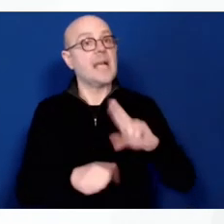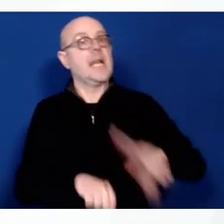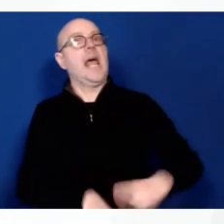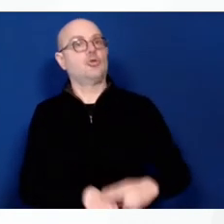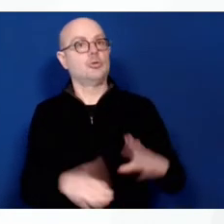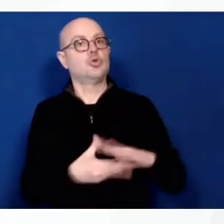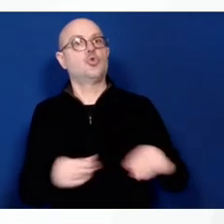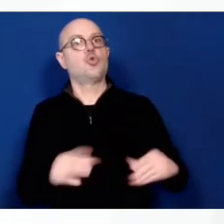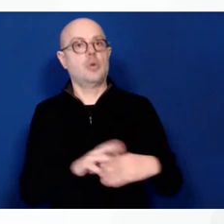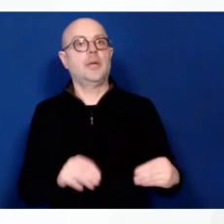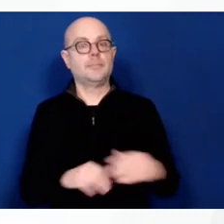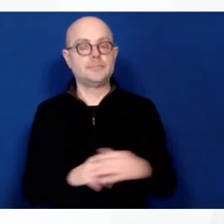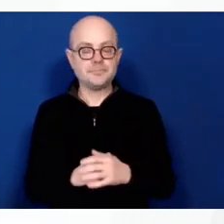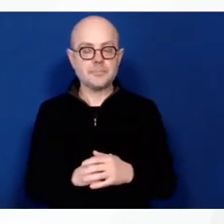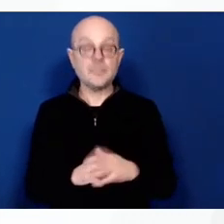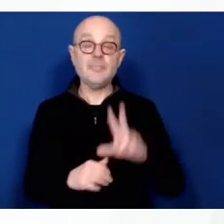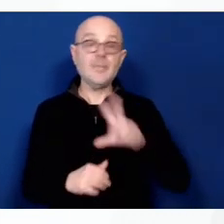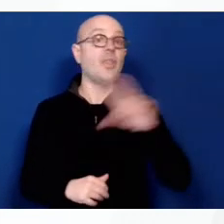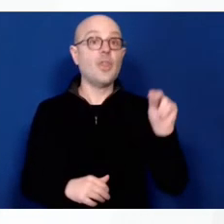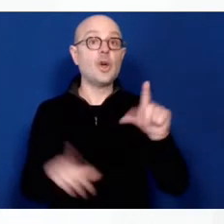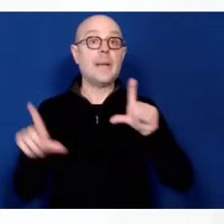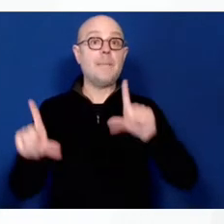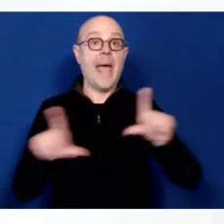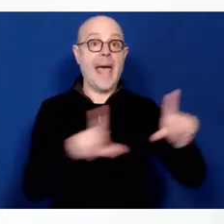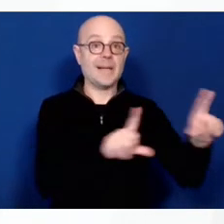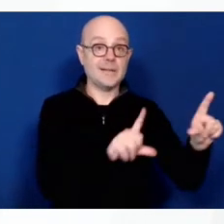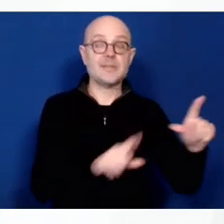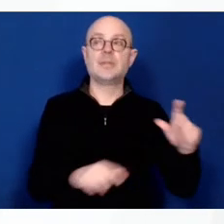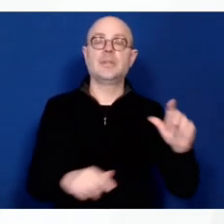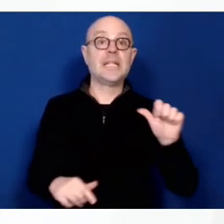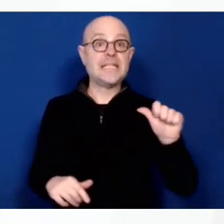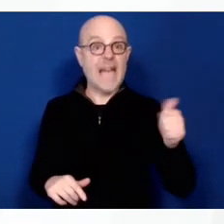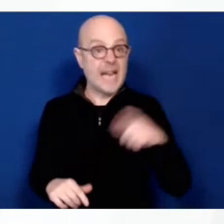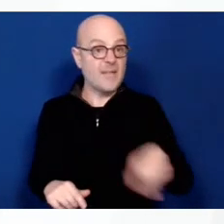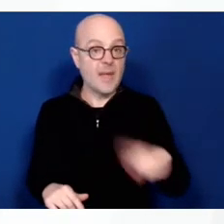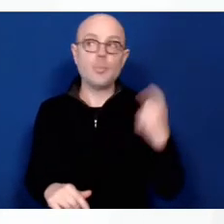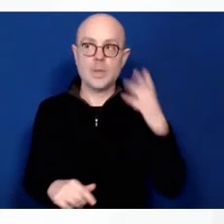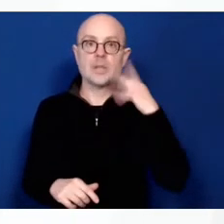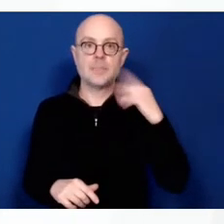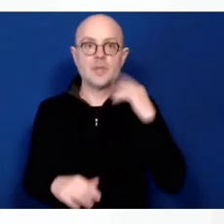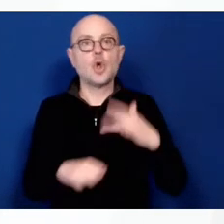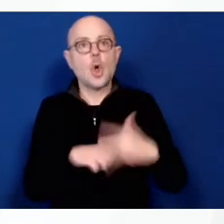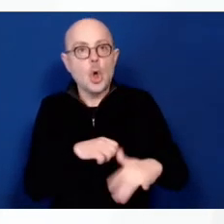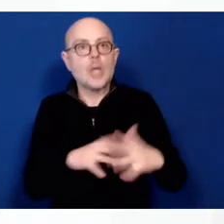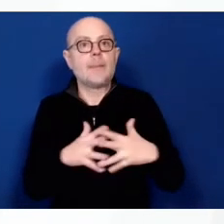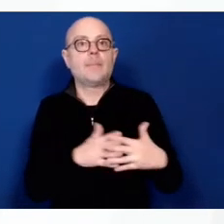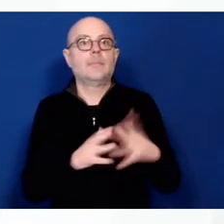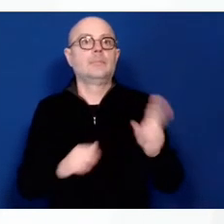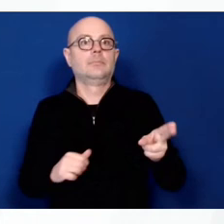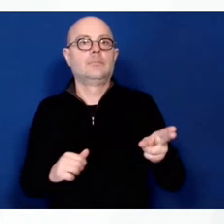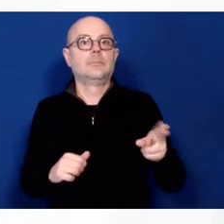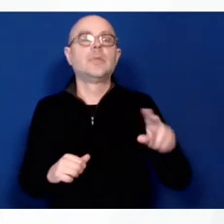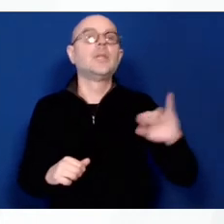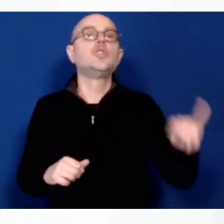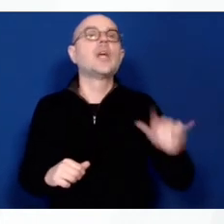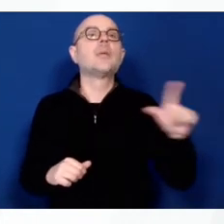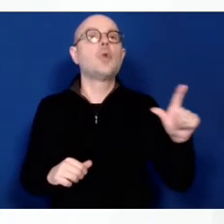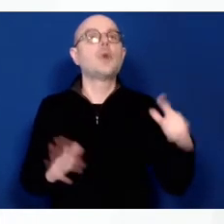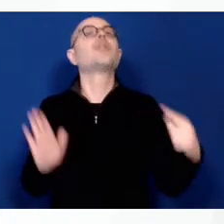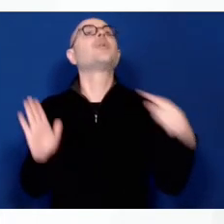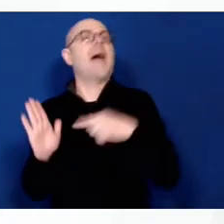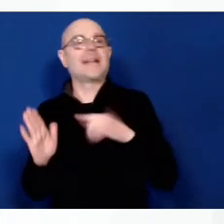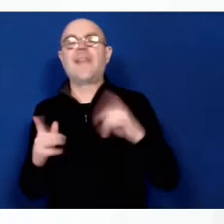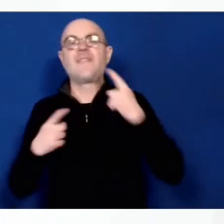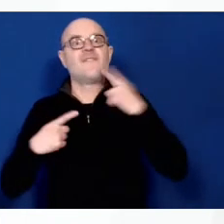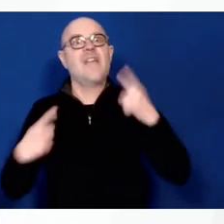of 30 panels, reinterpreting pivotal moments in early American history, Lawrence revisits that same famous painting of Washington crossing